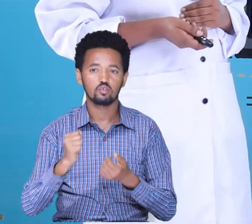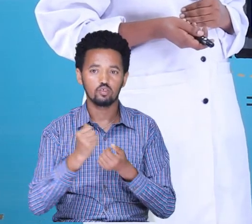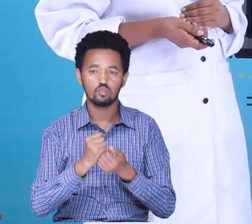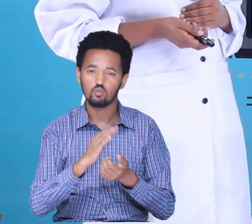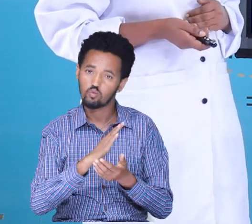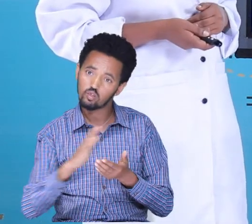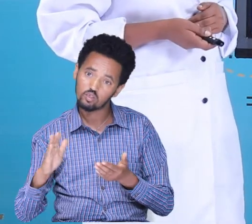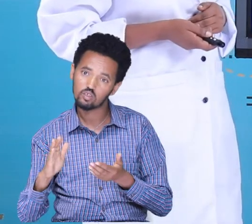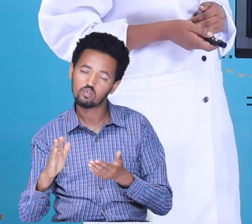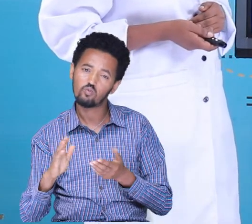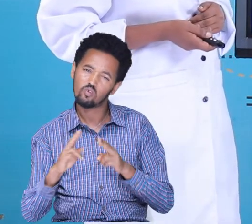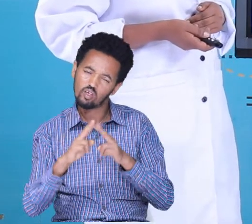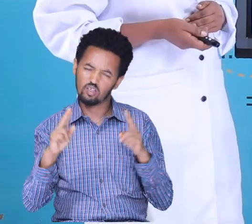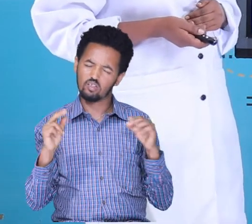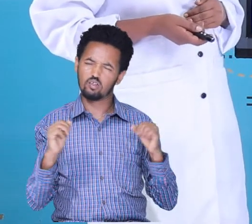cool.